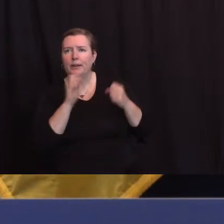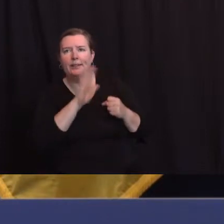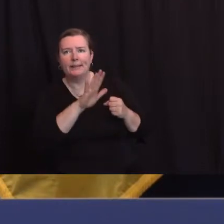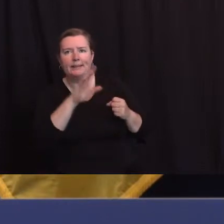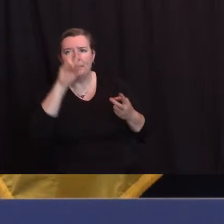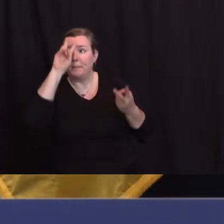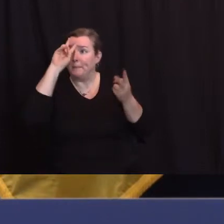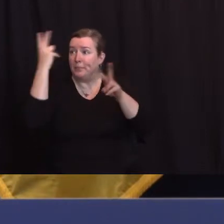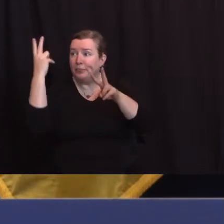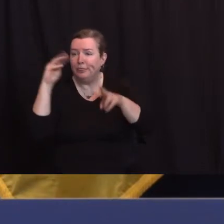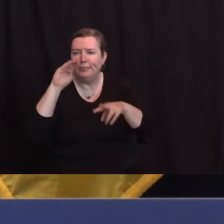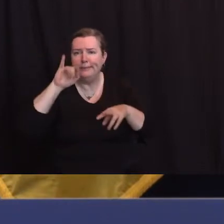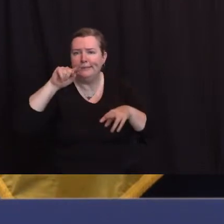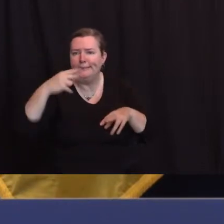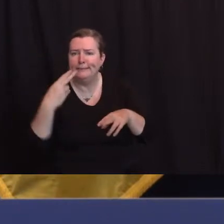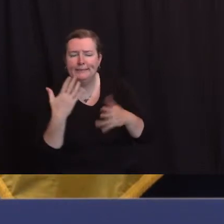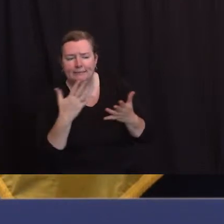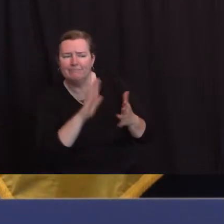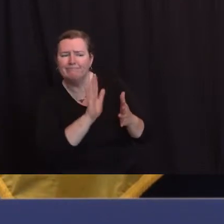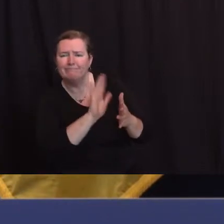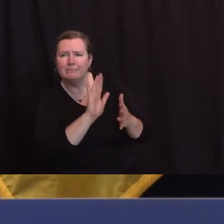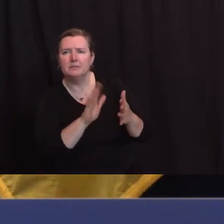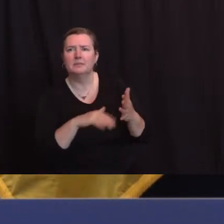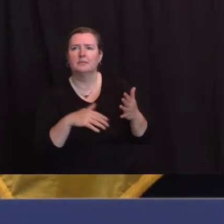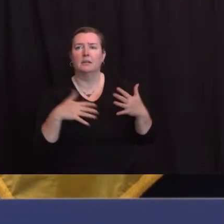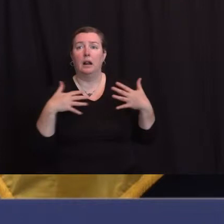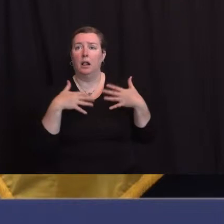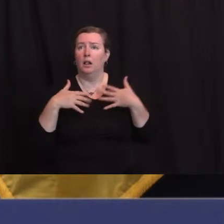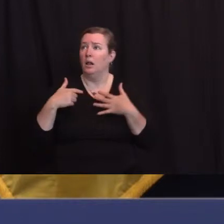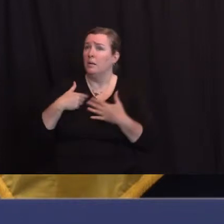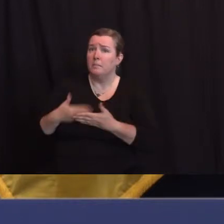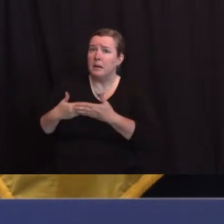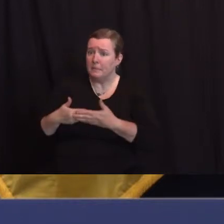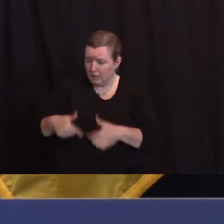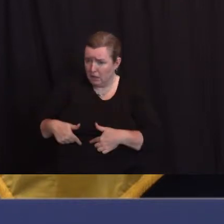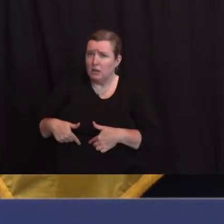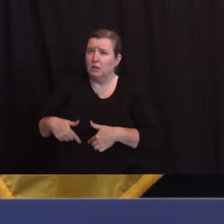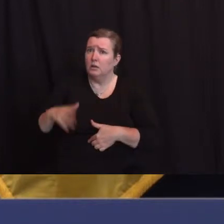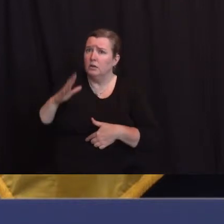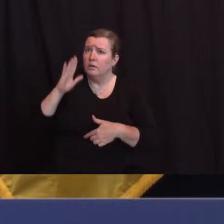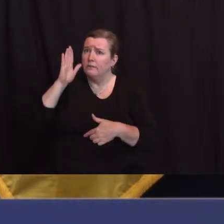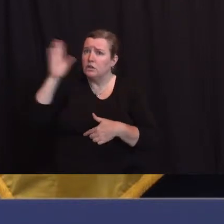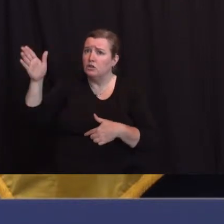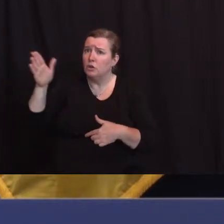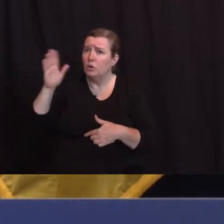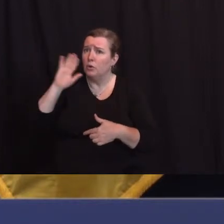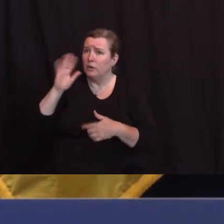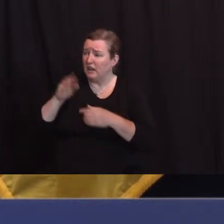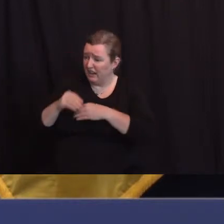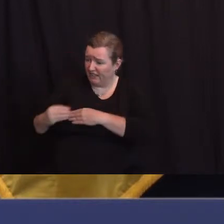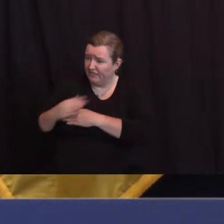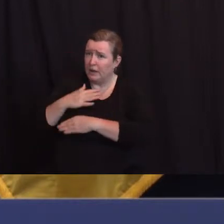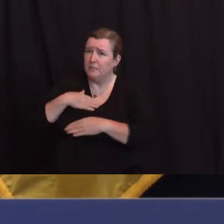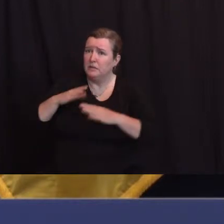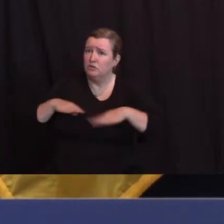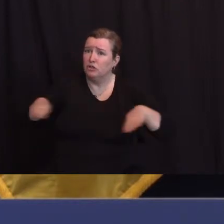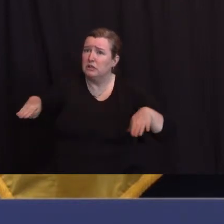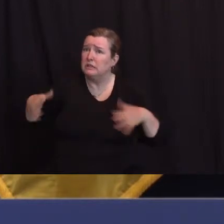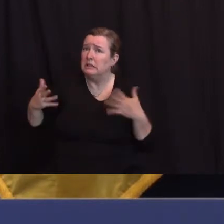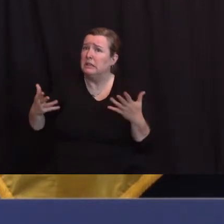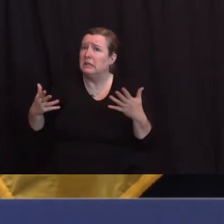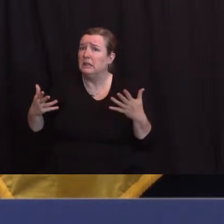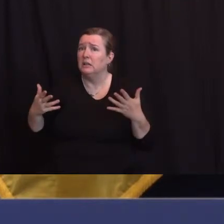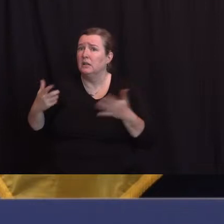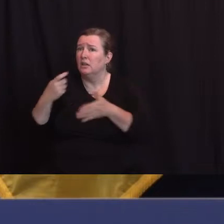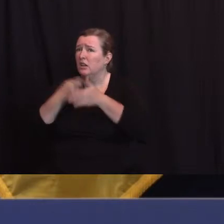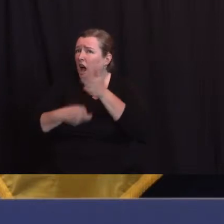will this impact if you're a childbearing age woman? Will it impact your ability to have a child? All the way to, what does it cost?